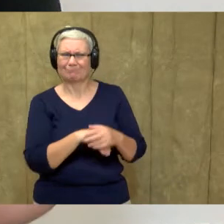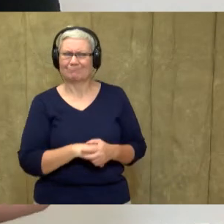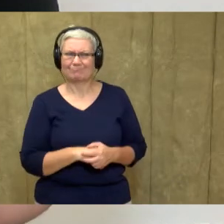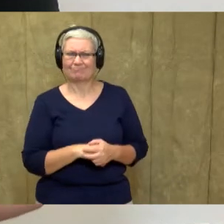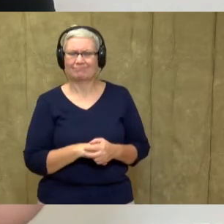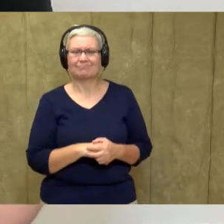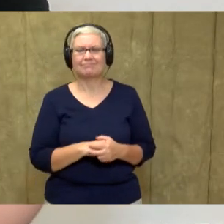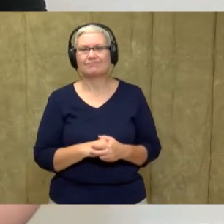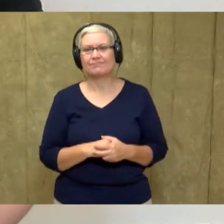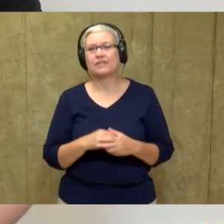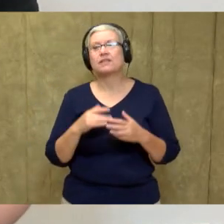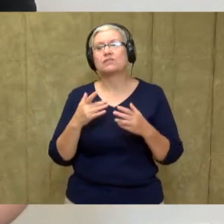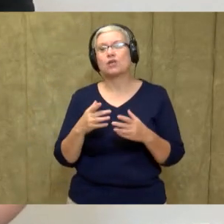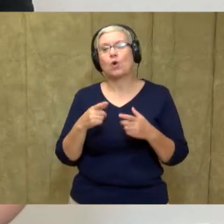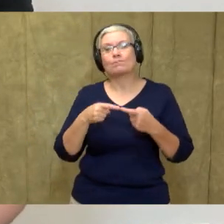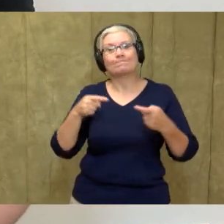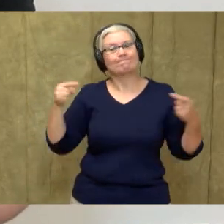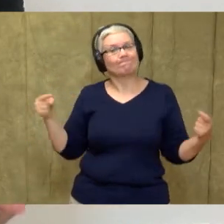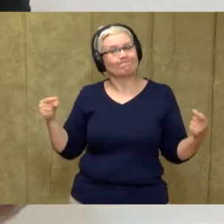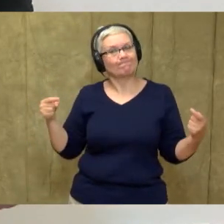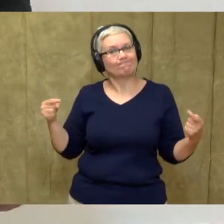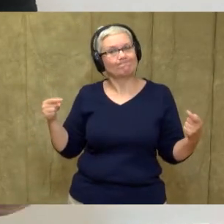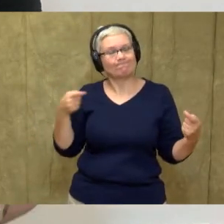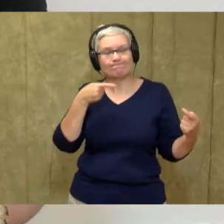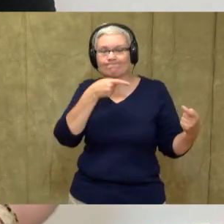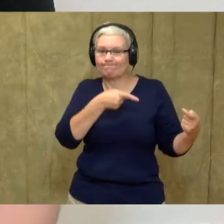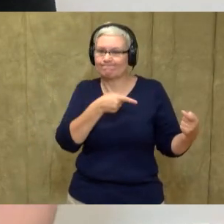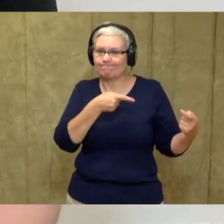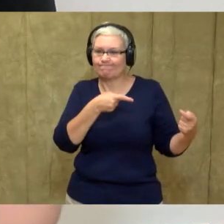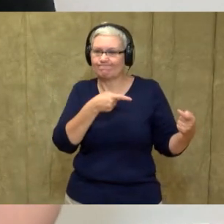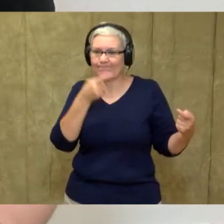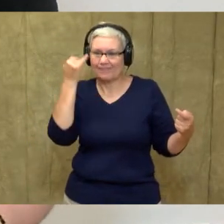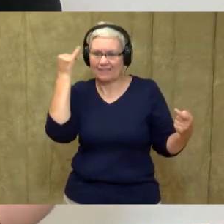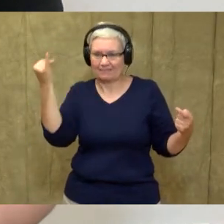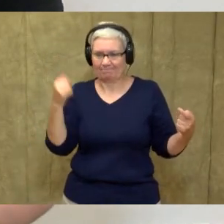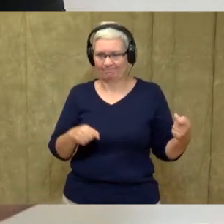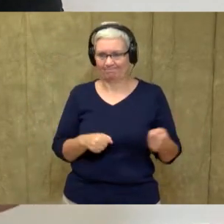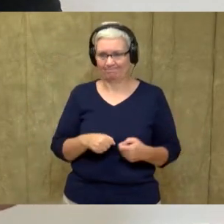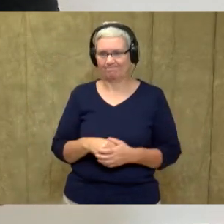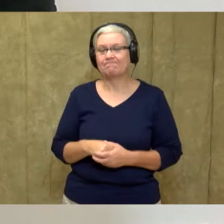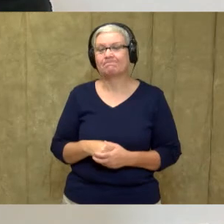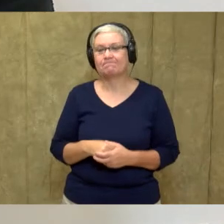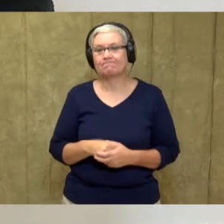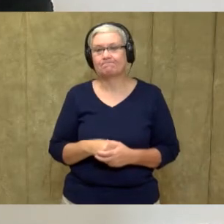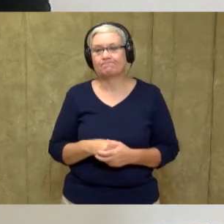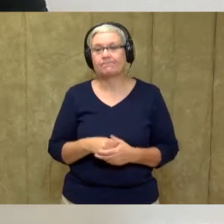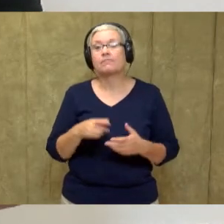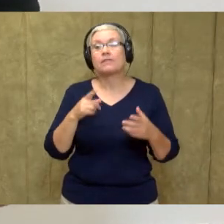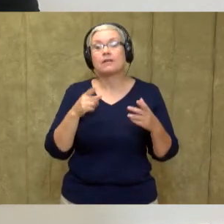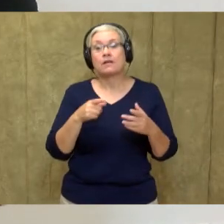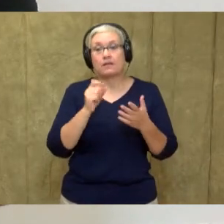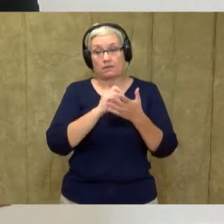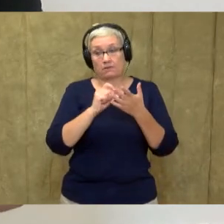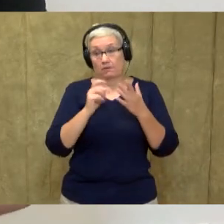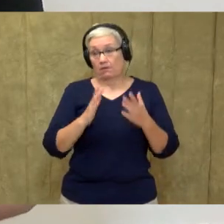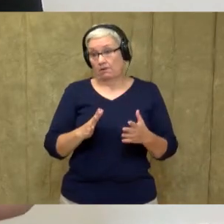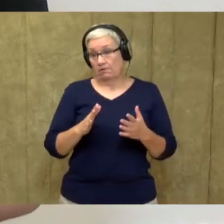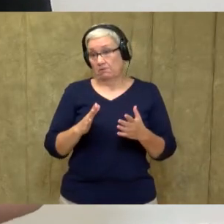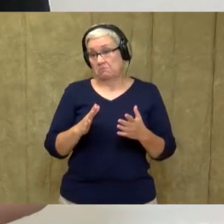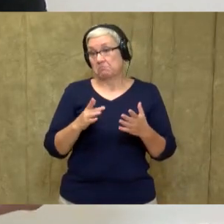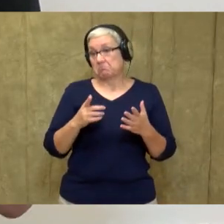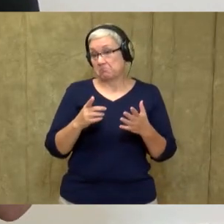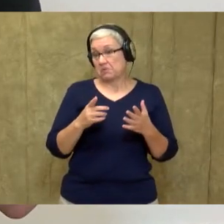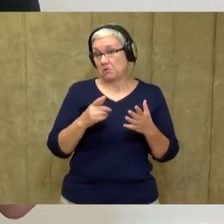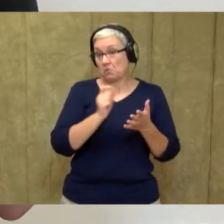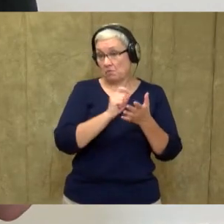Is there that counterclaim that, no, I don't really agree with what you're saying? And does that author address it? Okay,